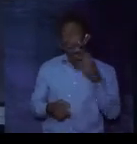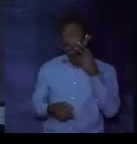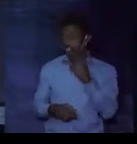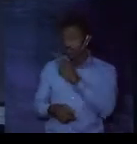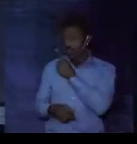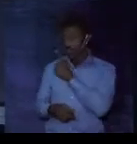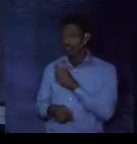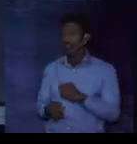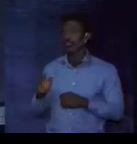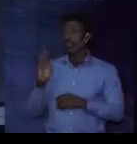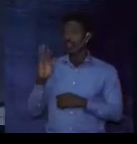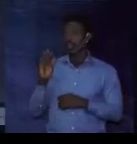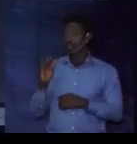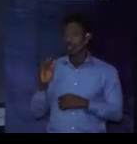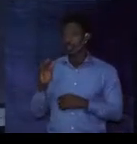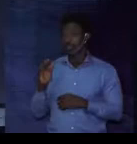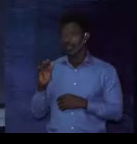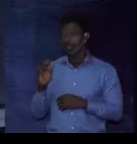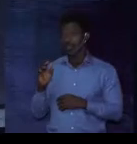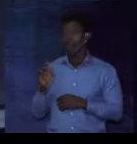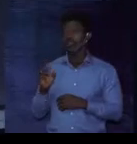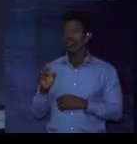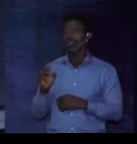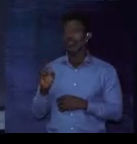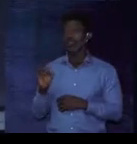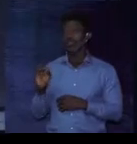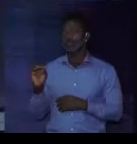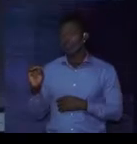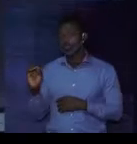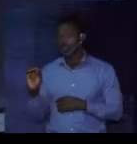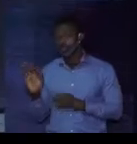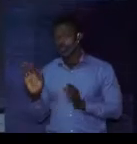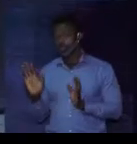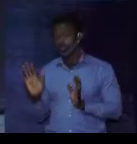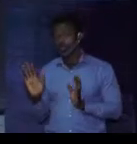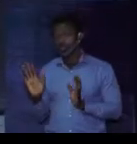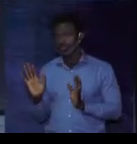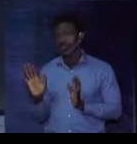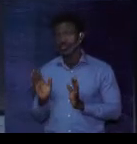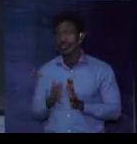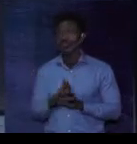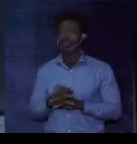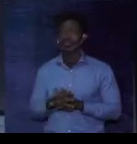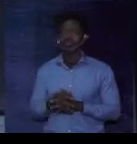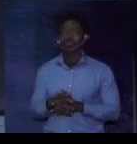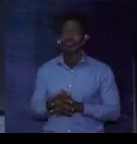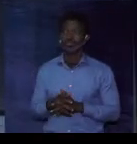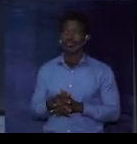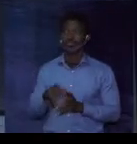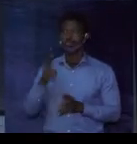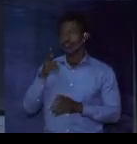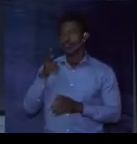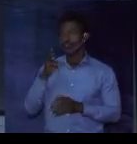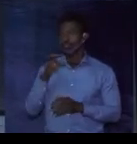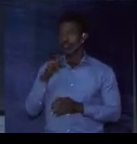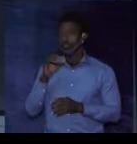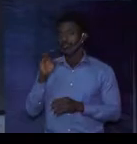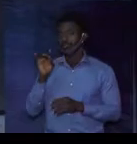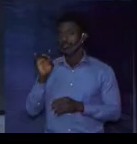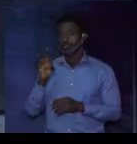one goes the same way. 15. And then there is 0 here. You don't say 0. You don't need the 0. It's empty. So you